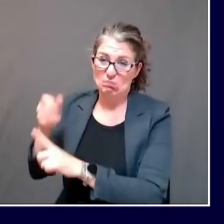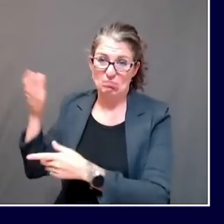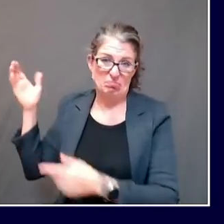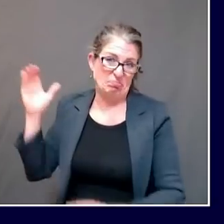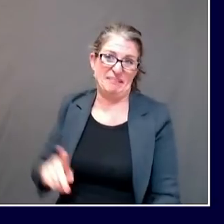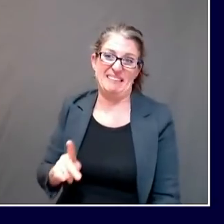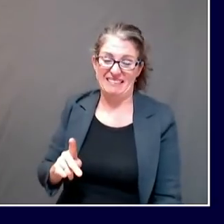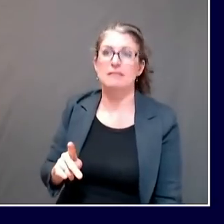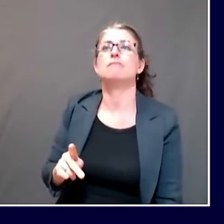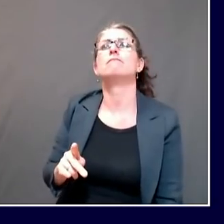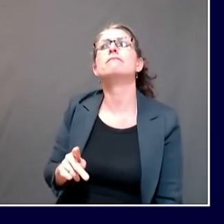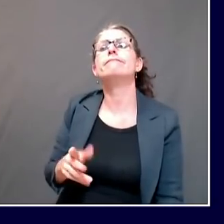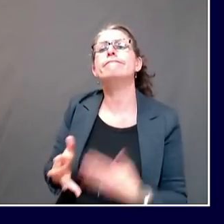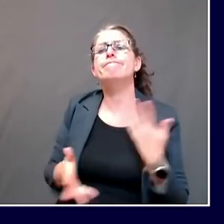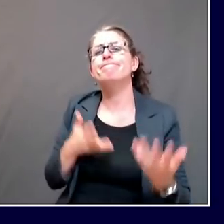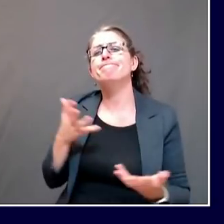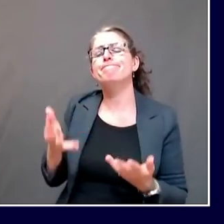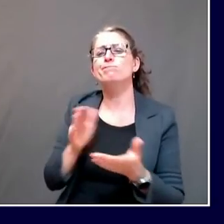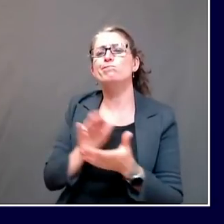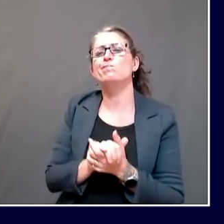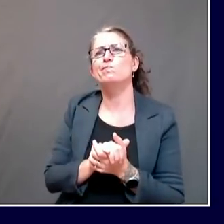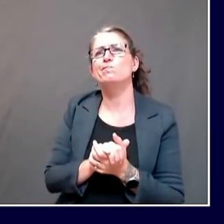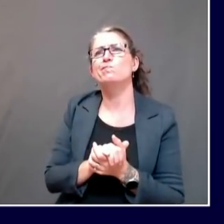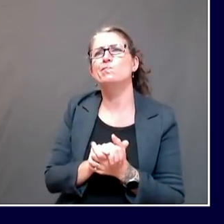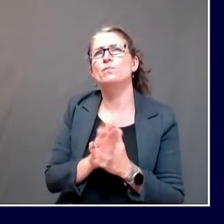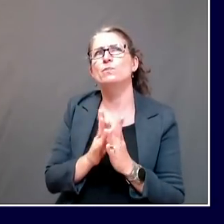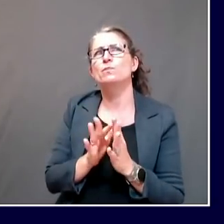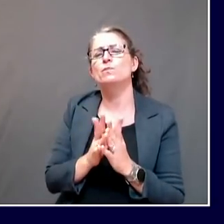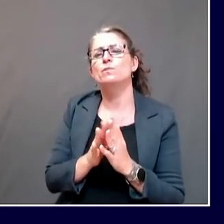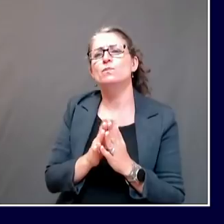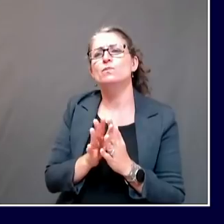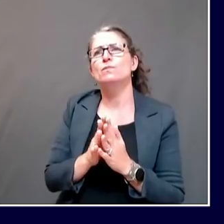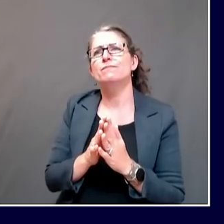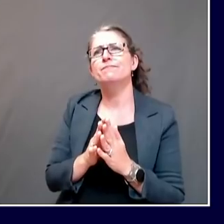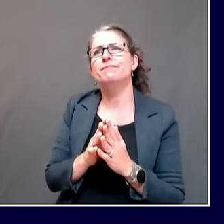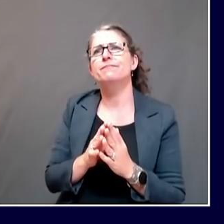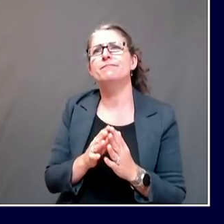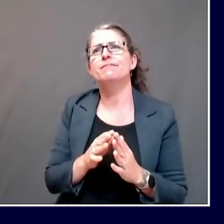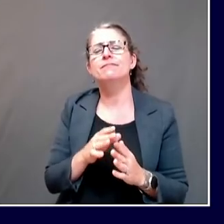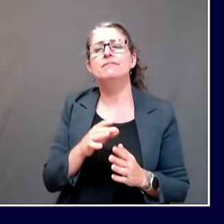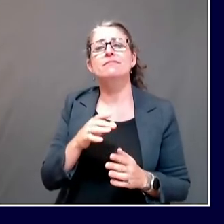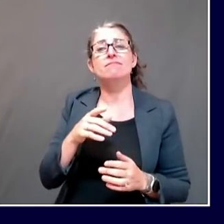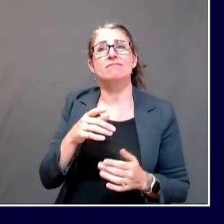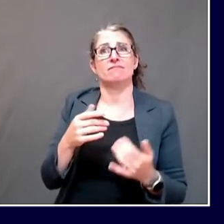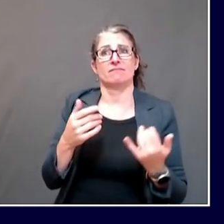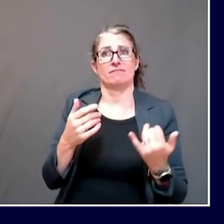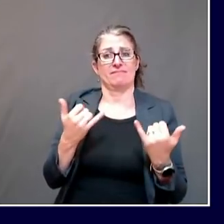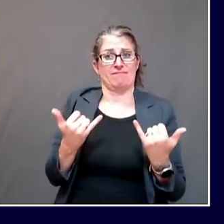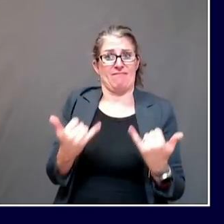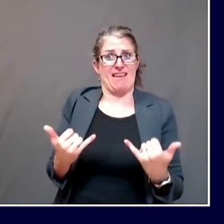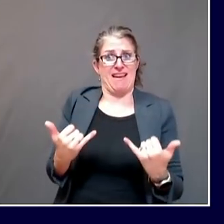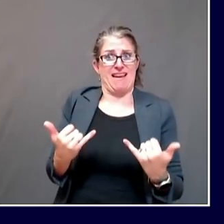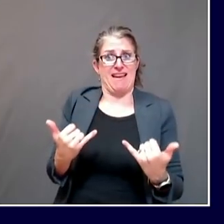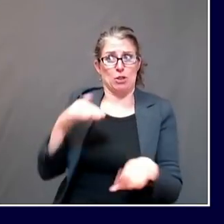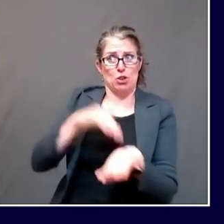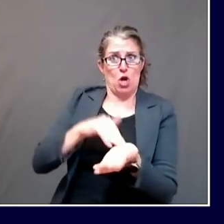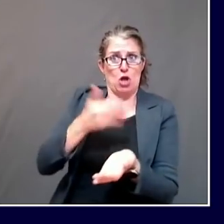obviously healthcare providers are focused on getting out flu vaccines to their patients, but do you know how